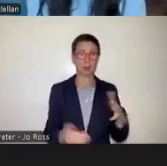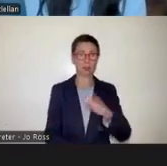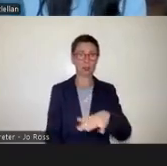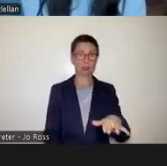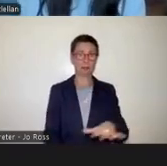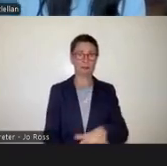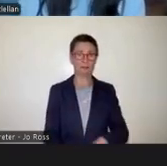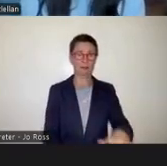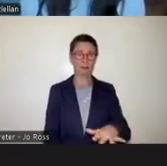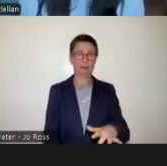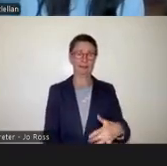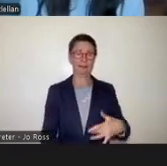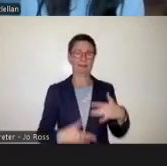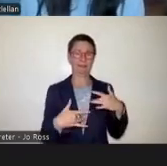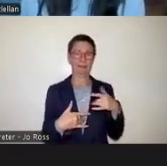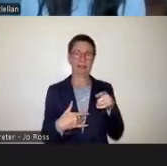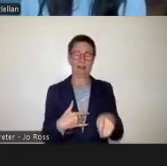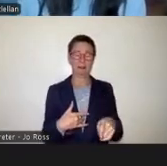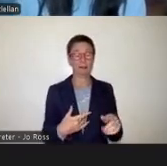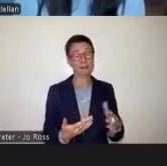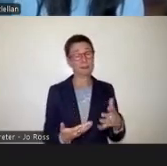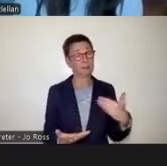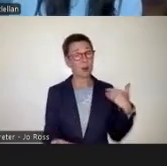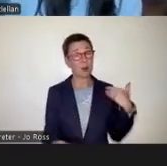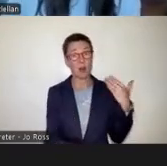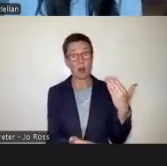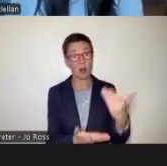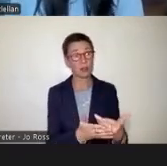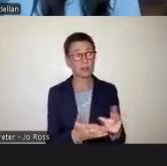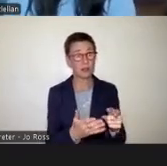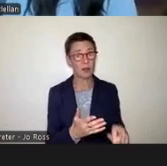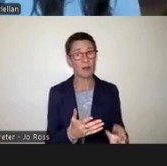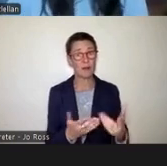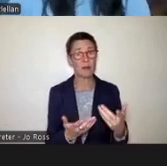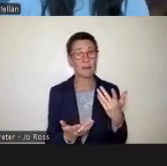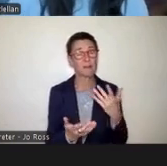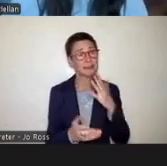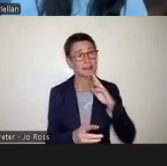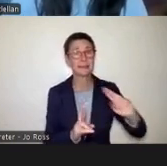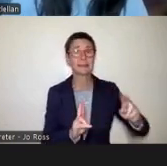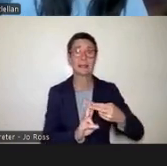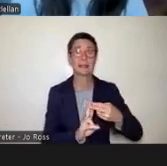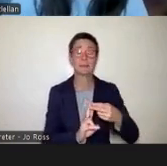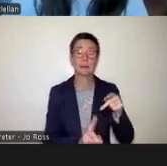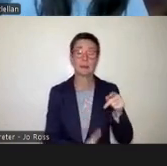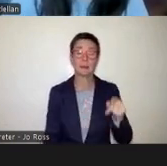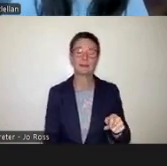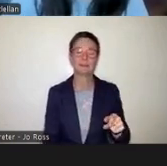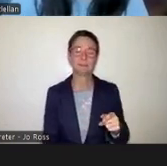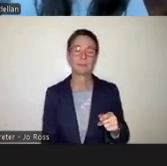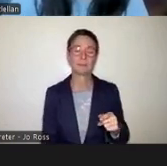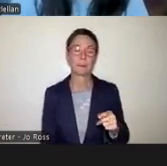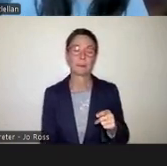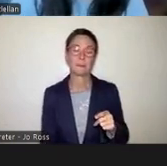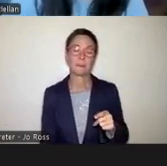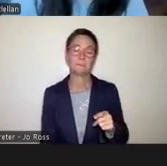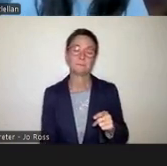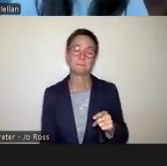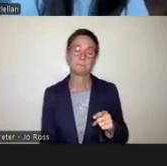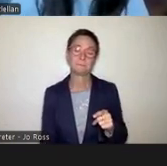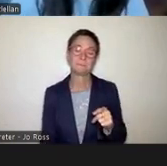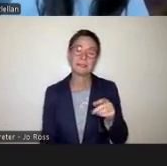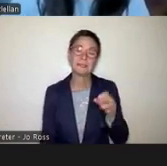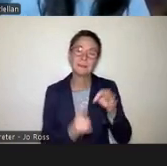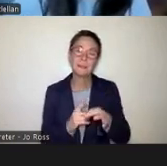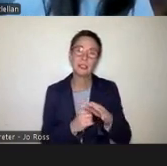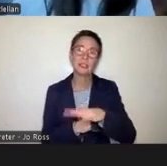families. This has been a long-term serving stigma, and it's especially children who are